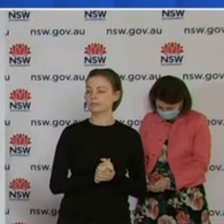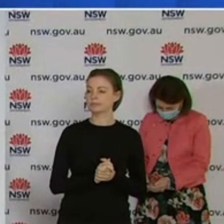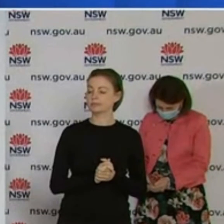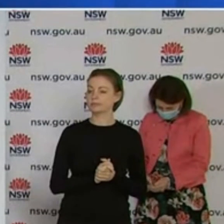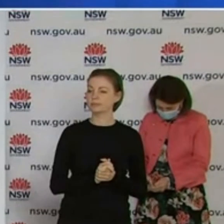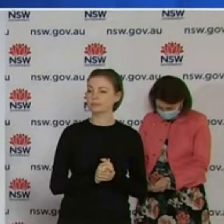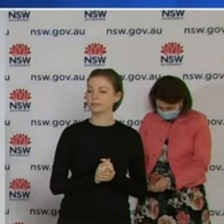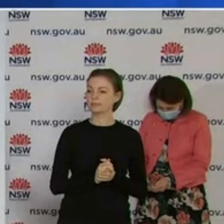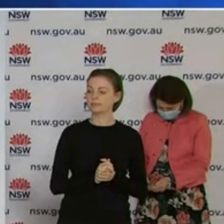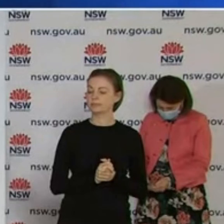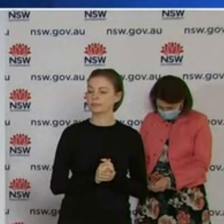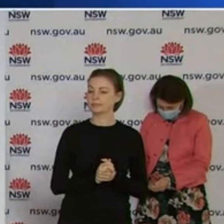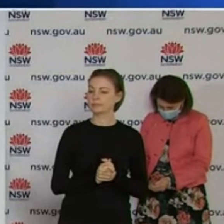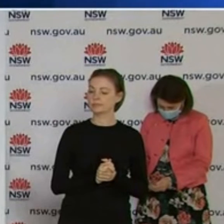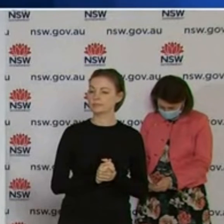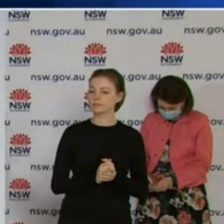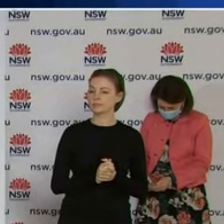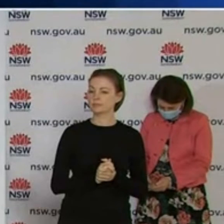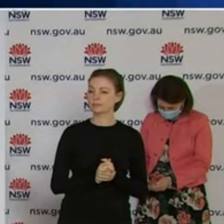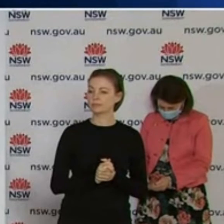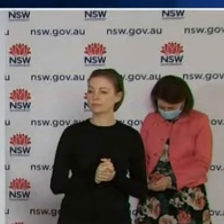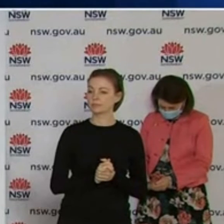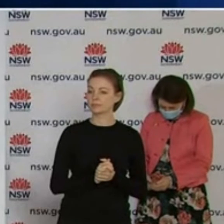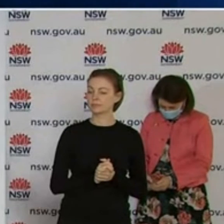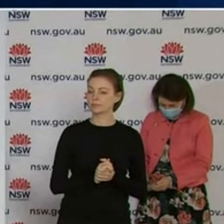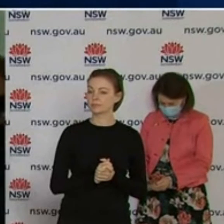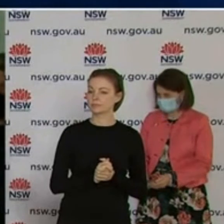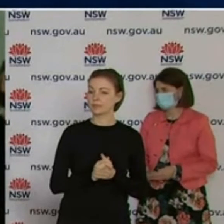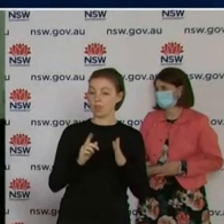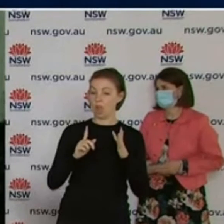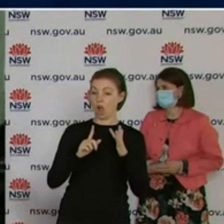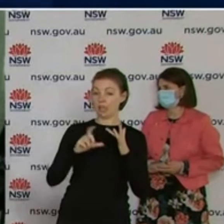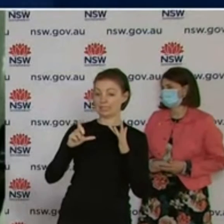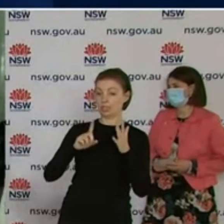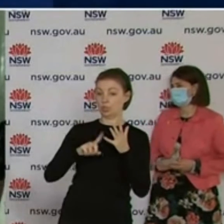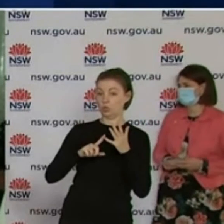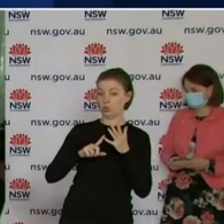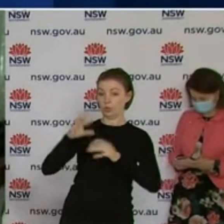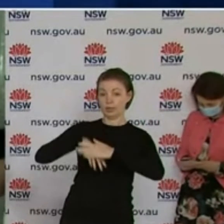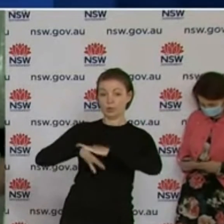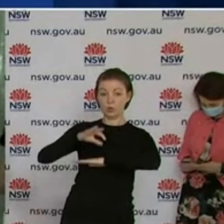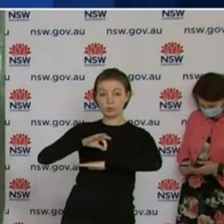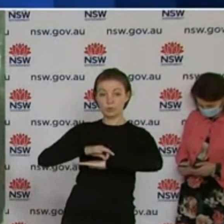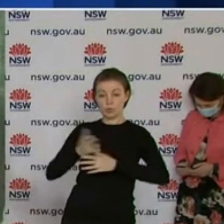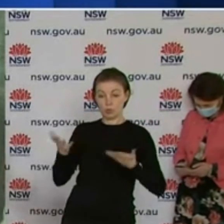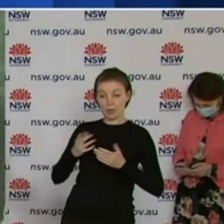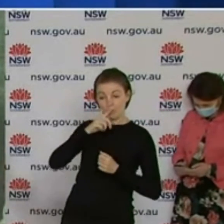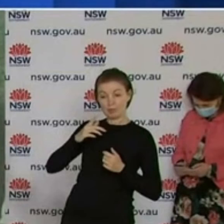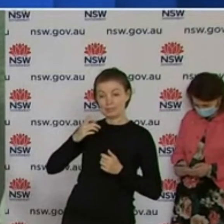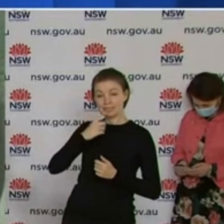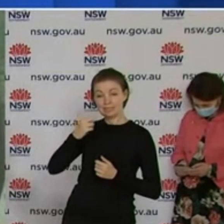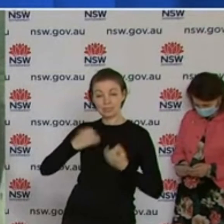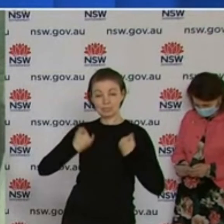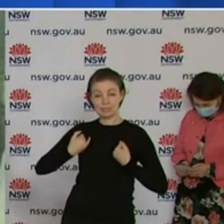yet to hit its worst, and of course restrictions are easing mid-next month. What reassurance can you give to the public that the